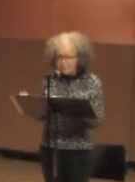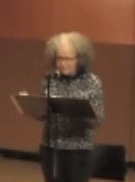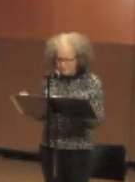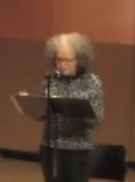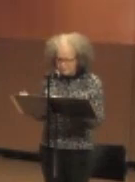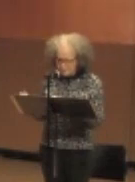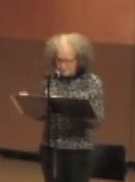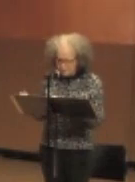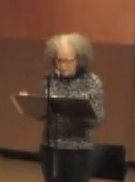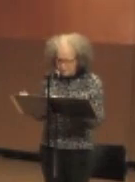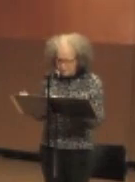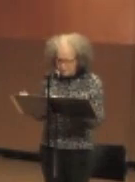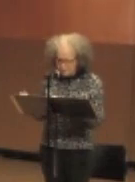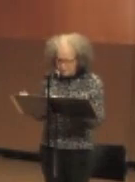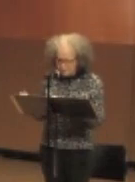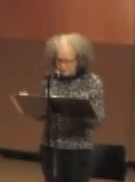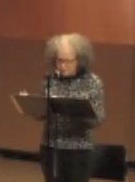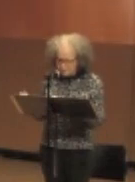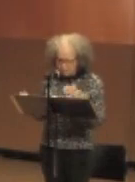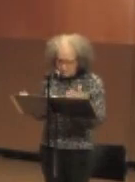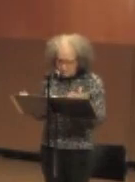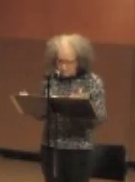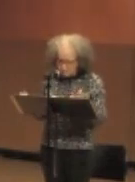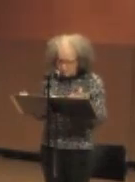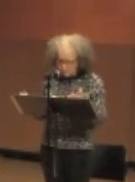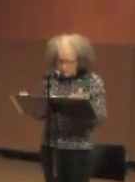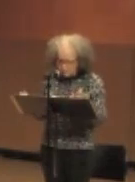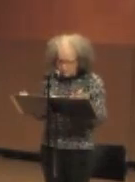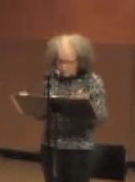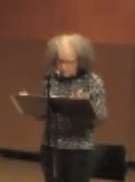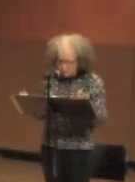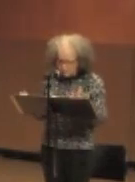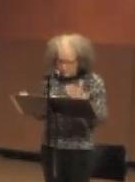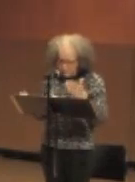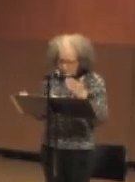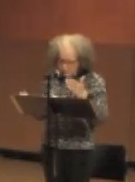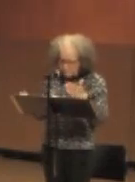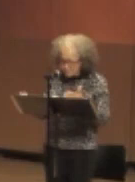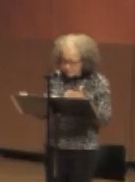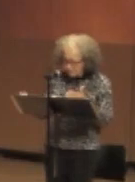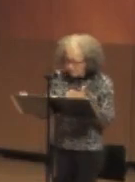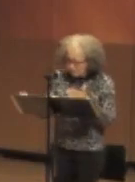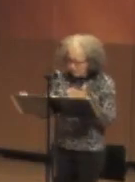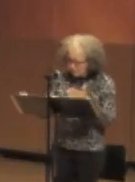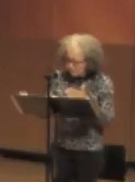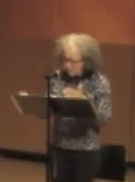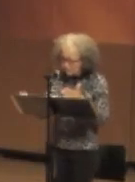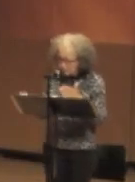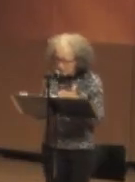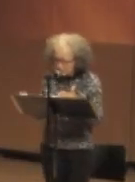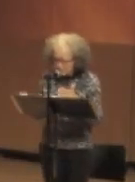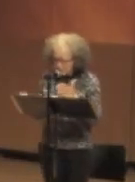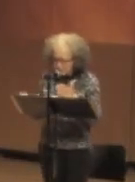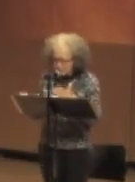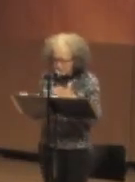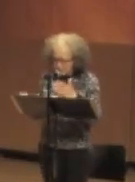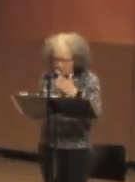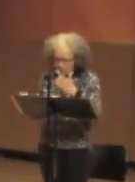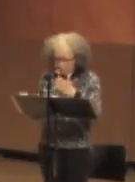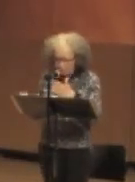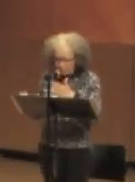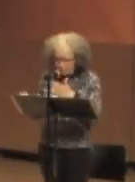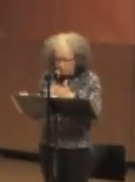yeah that's how it was and I went down to the water to look for him and I I stood there on our dock looking and